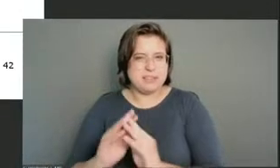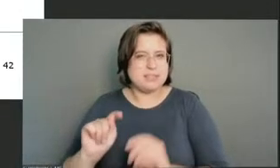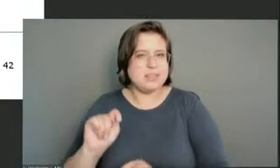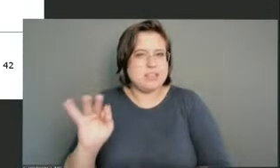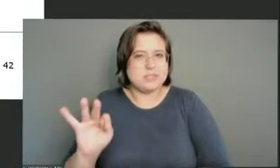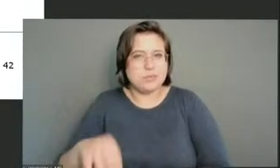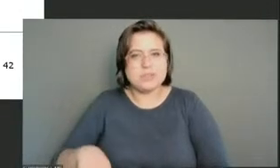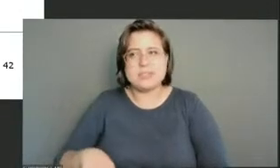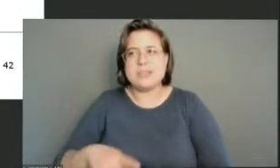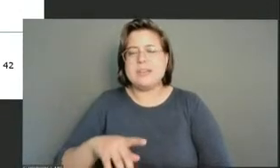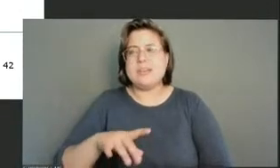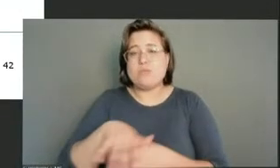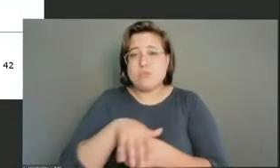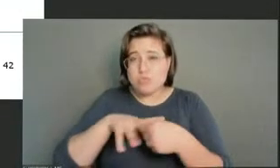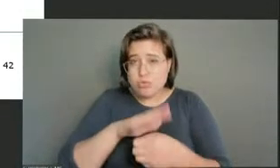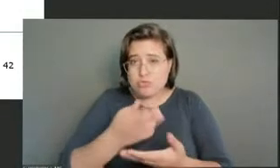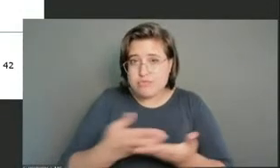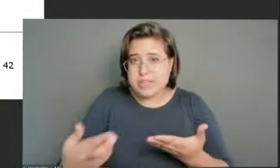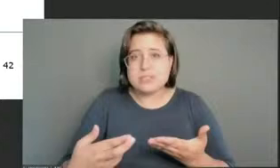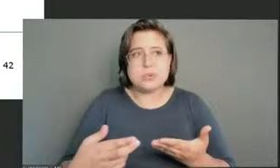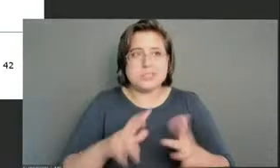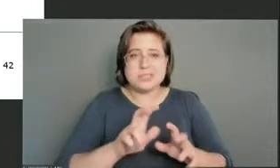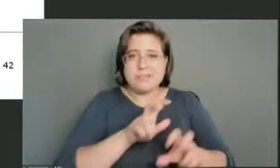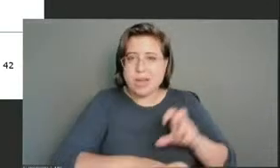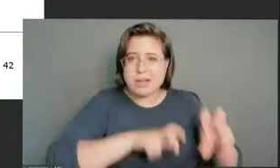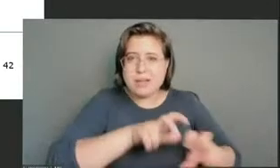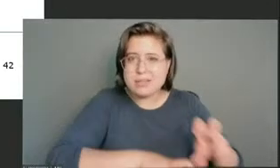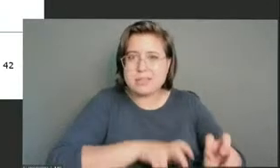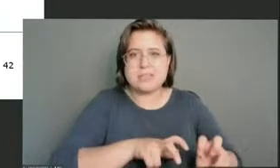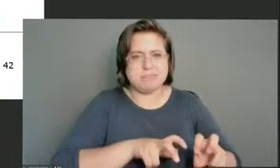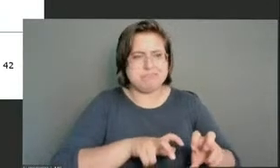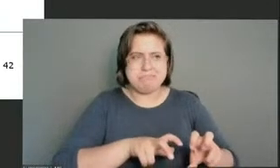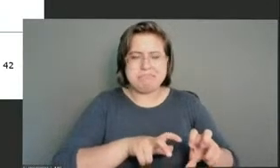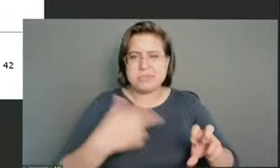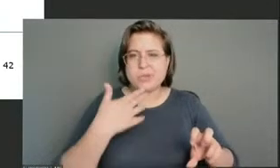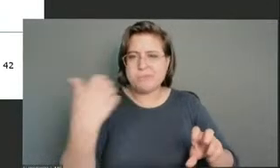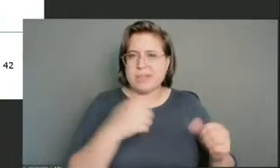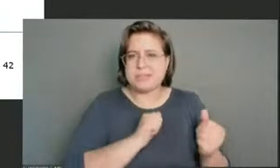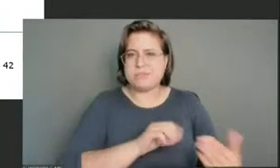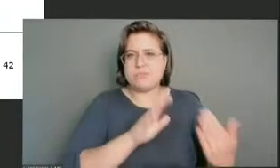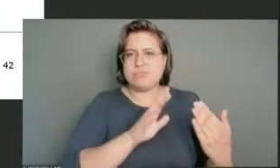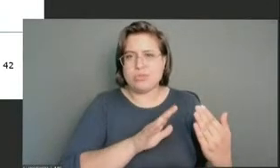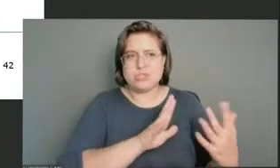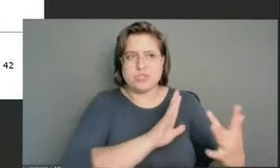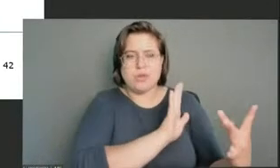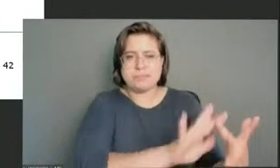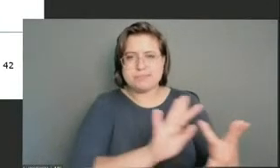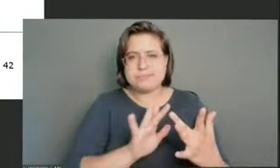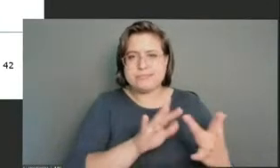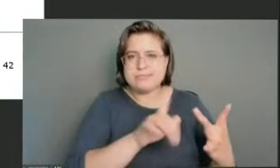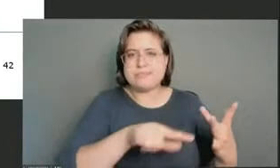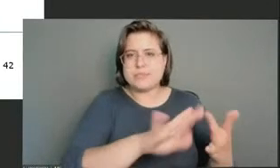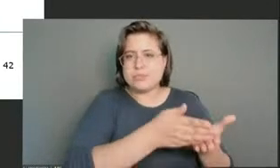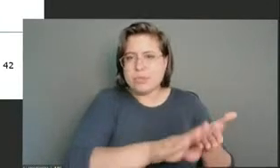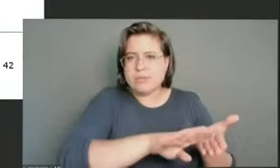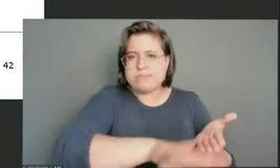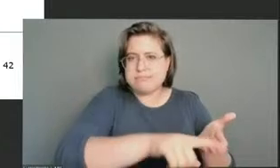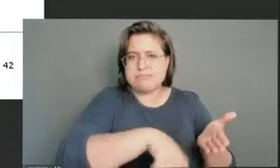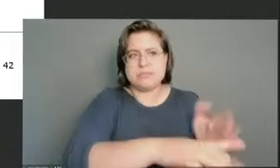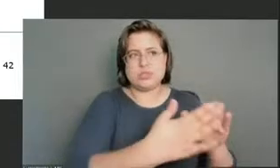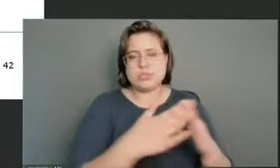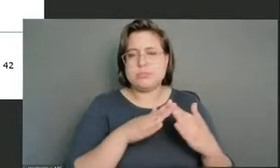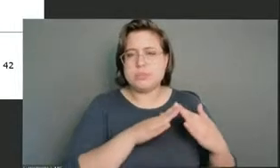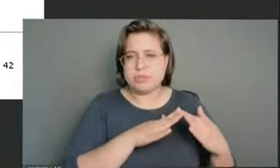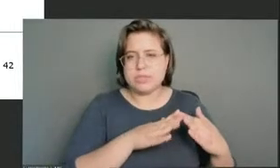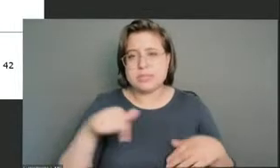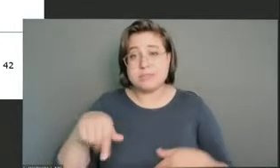in local resources is a critical way to better reach marginalized and minoritized communities. So these funds would